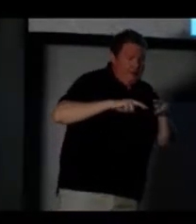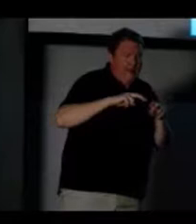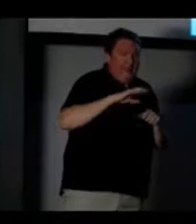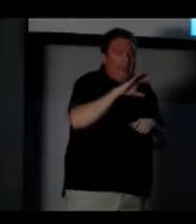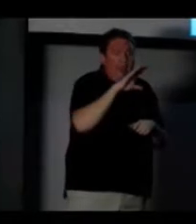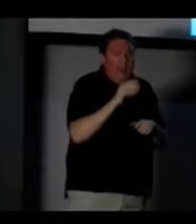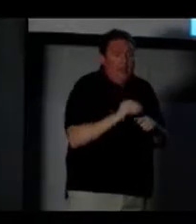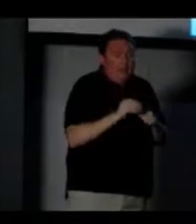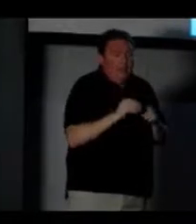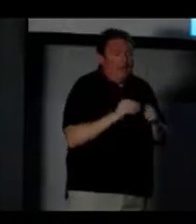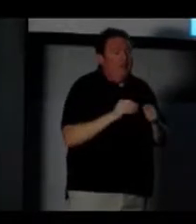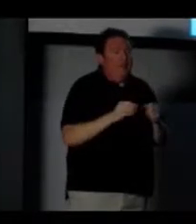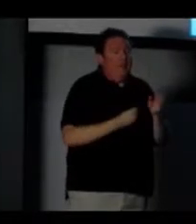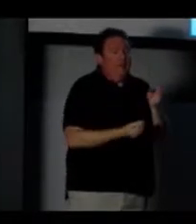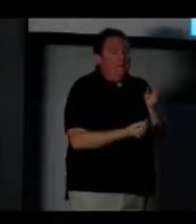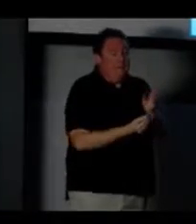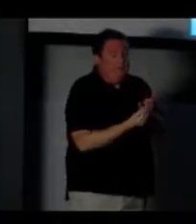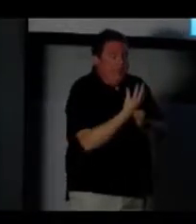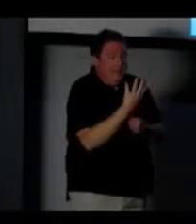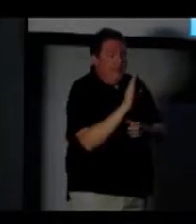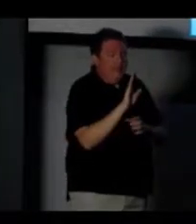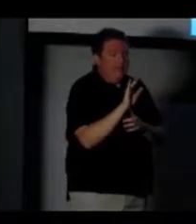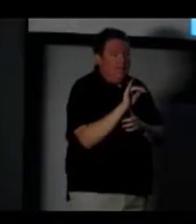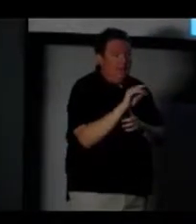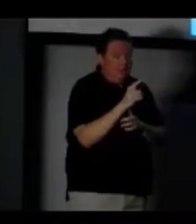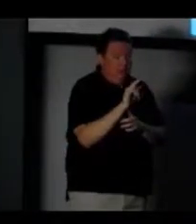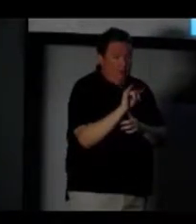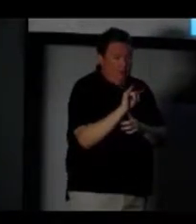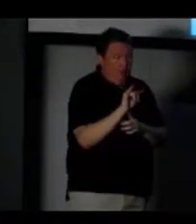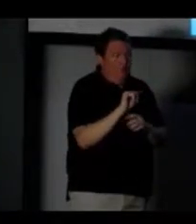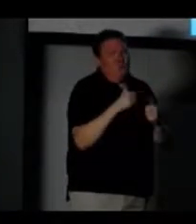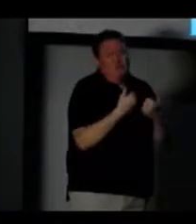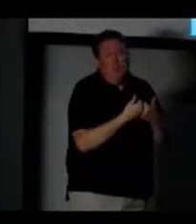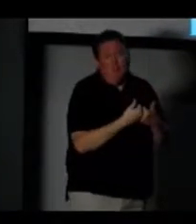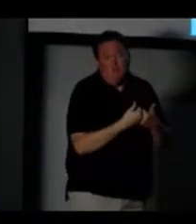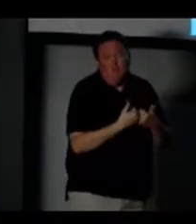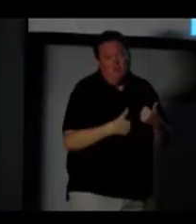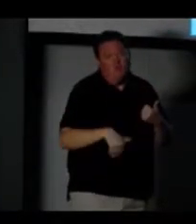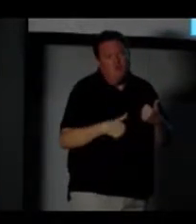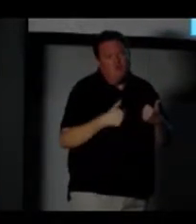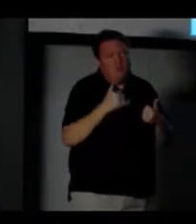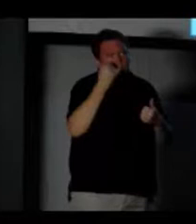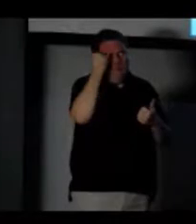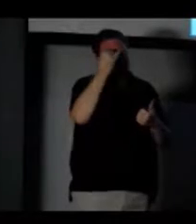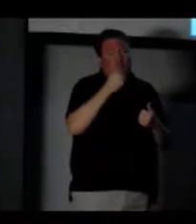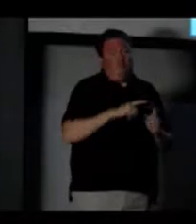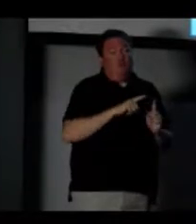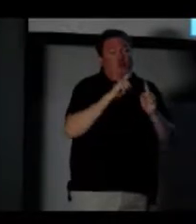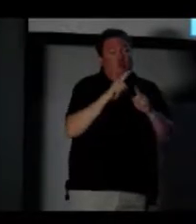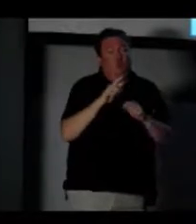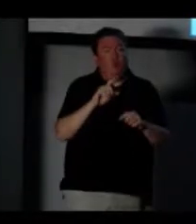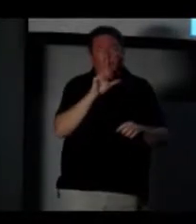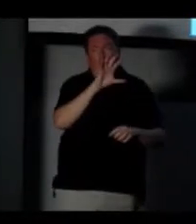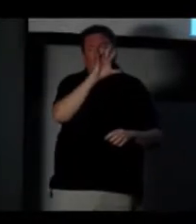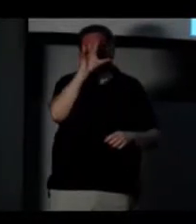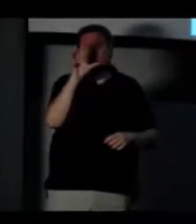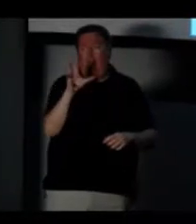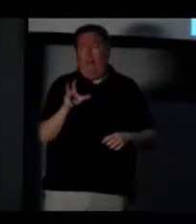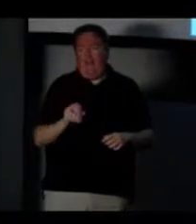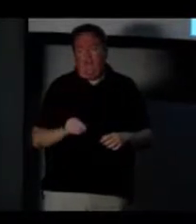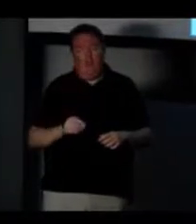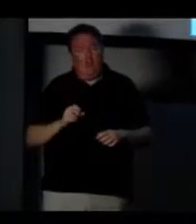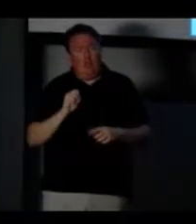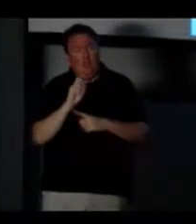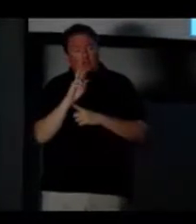would be an amazingly challenging prospect. Imagine what that would take to go across Africa and survey all parts of